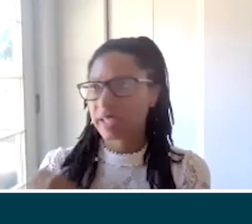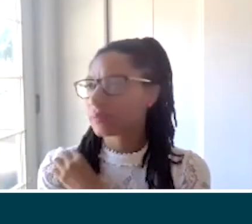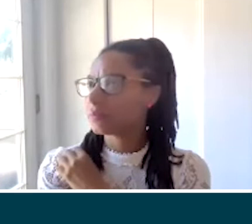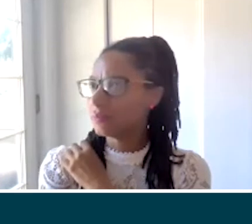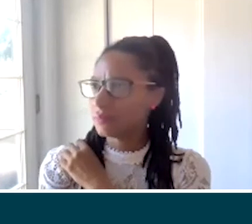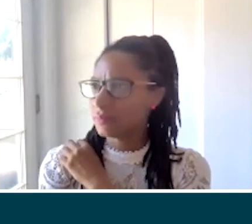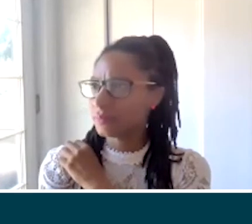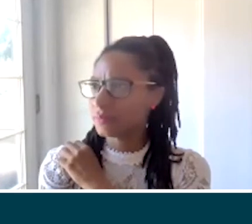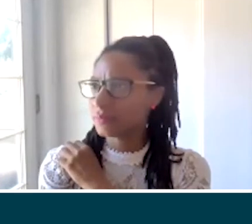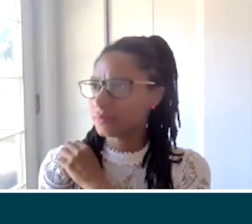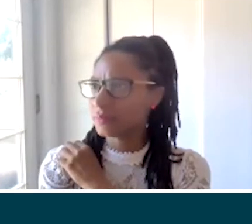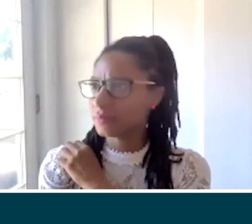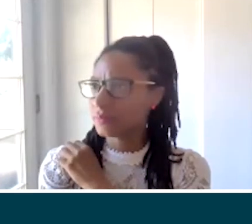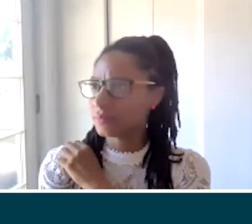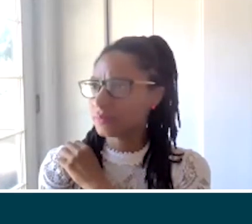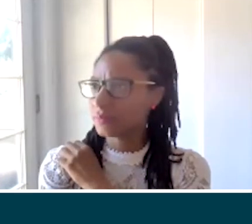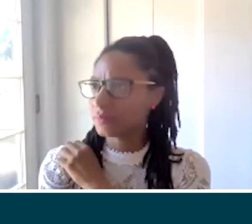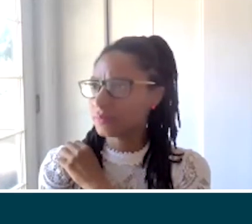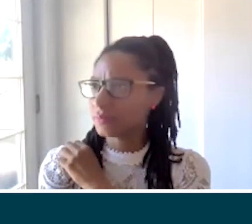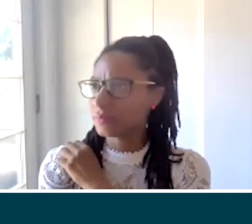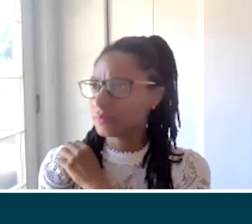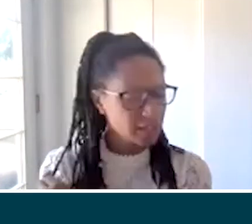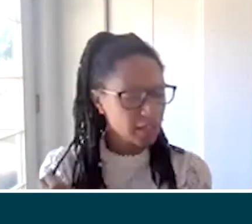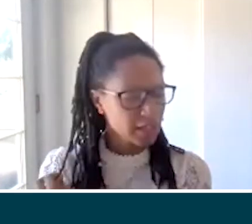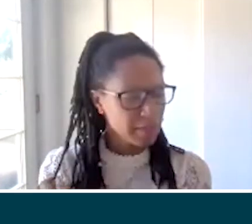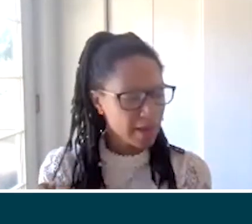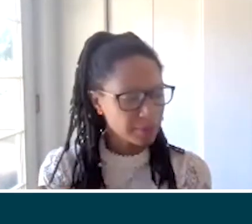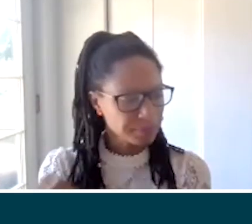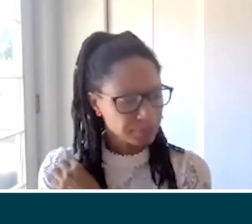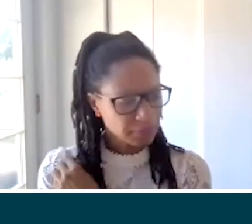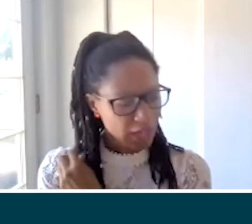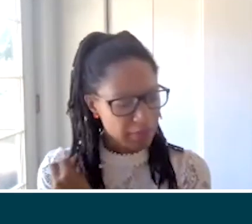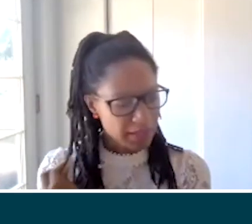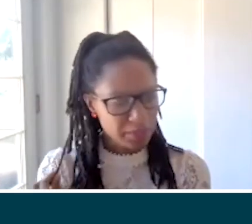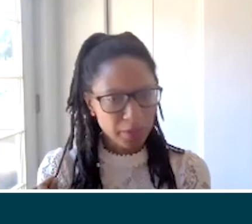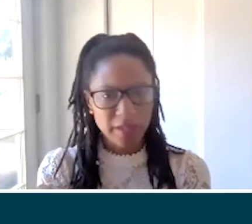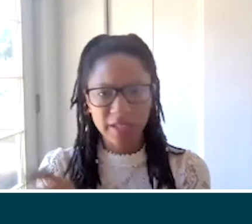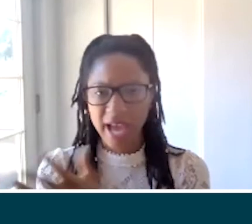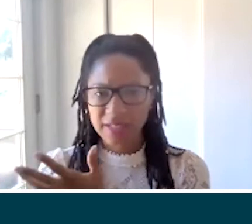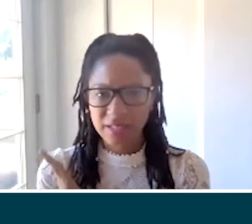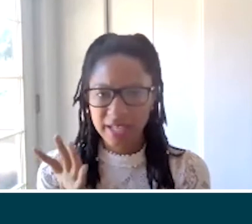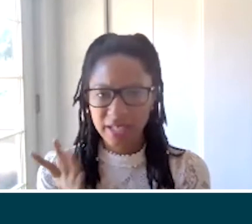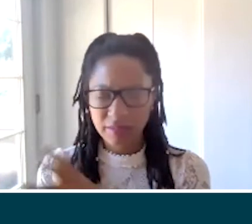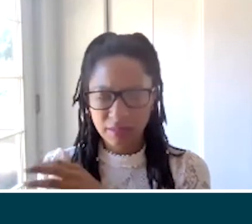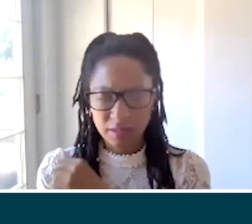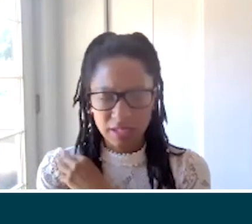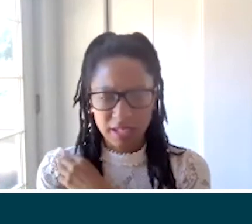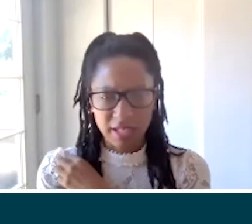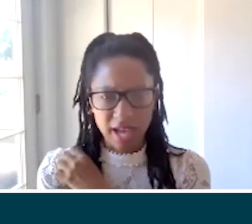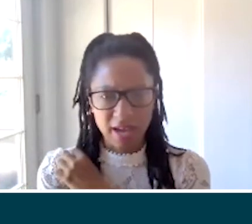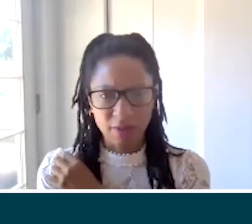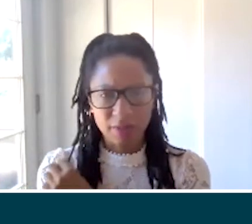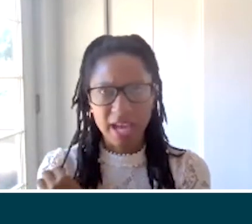But it is, I think, I would love to see more writing talking about, I've been exploring